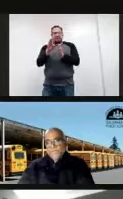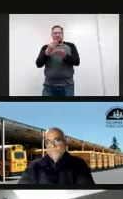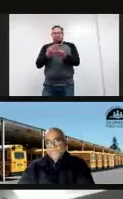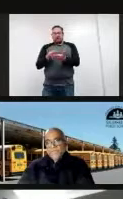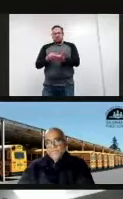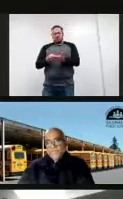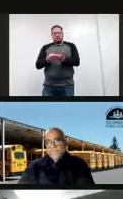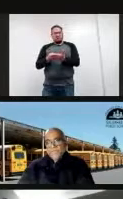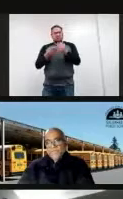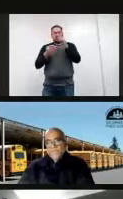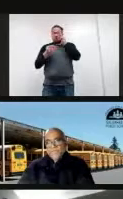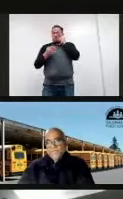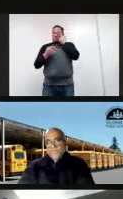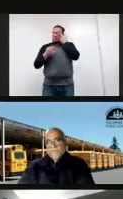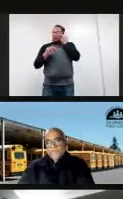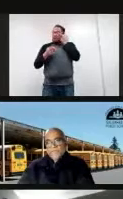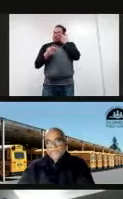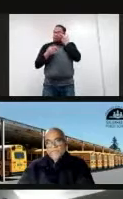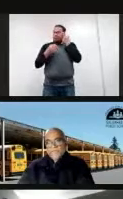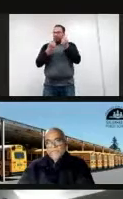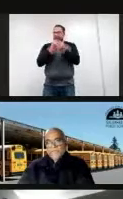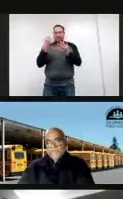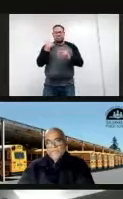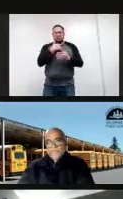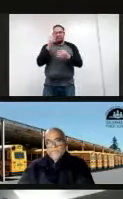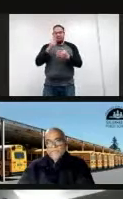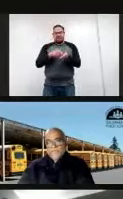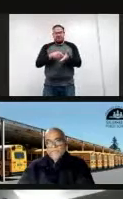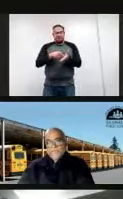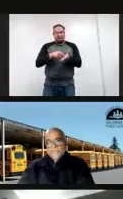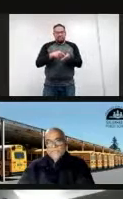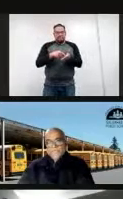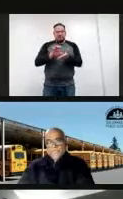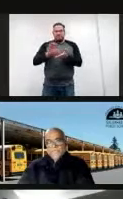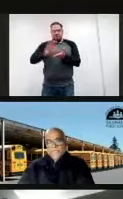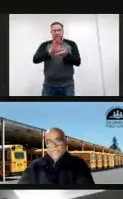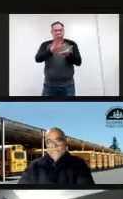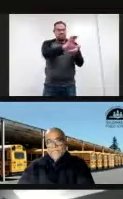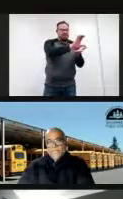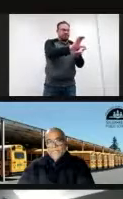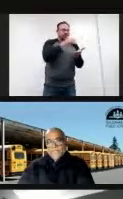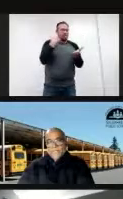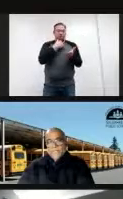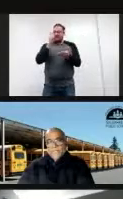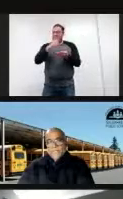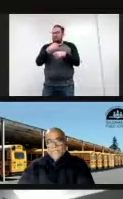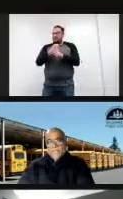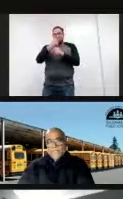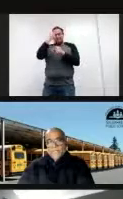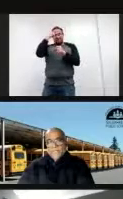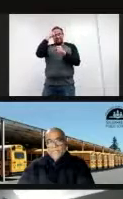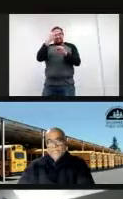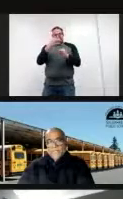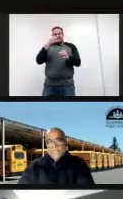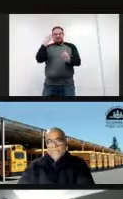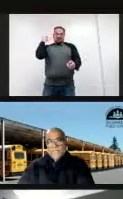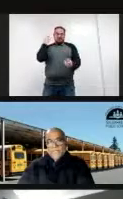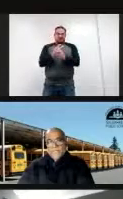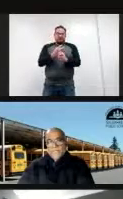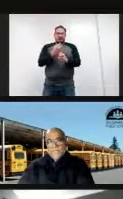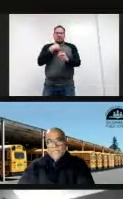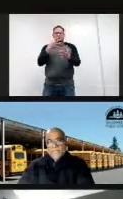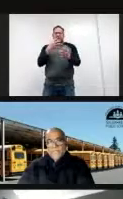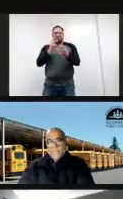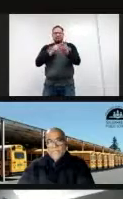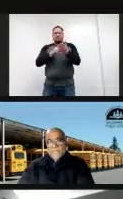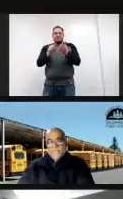we need to fund. And so, I do think we have to make difficult choices. And, I would love to pay